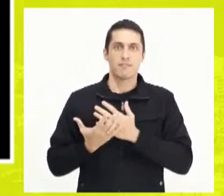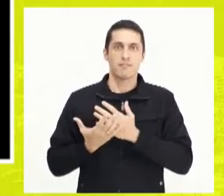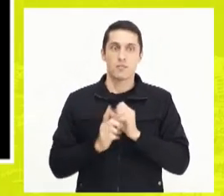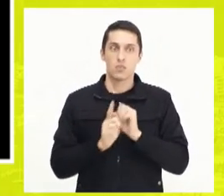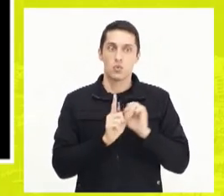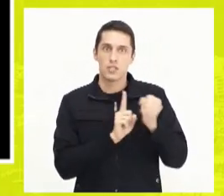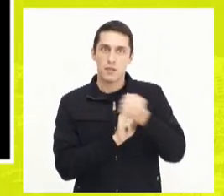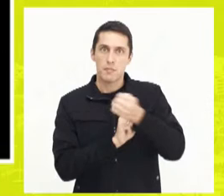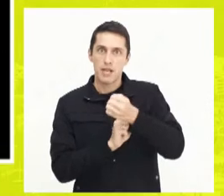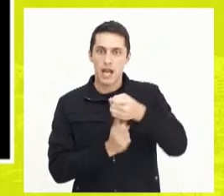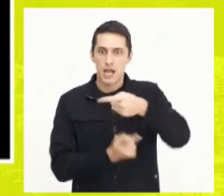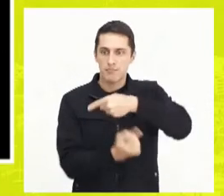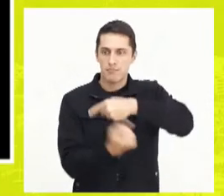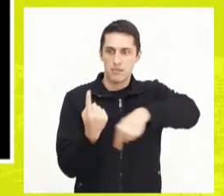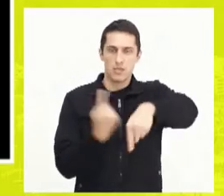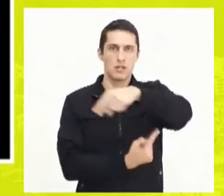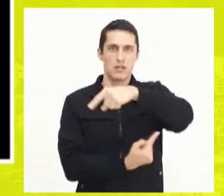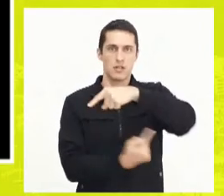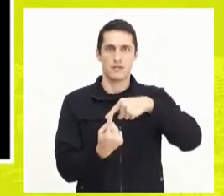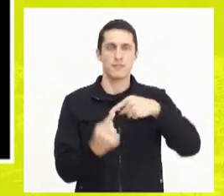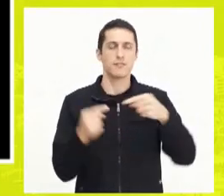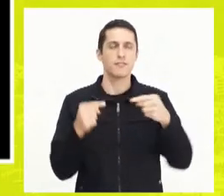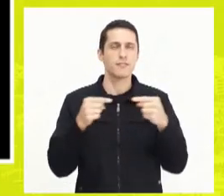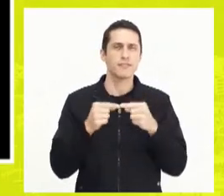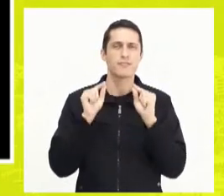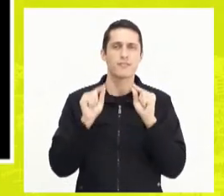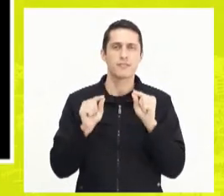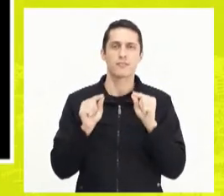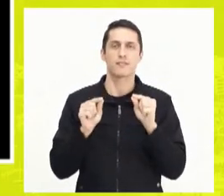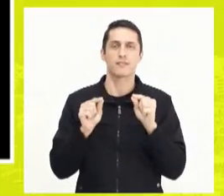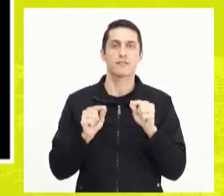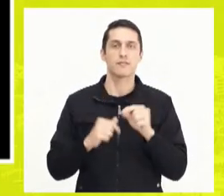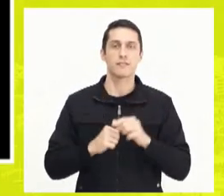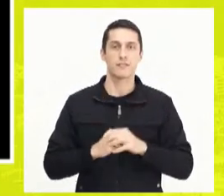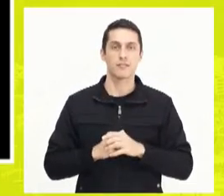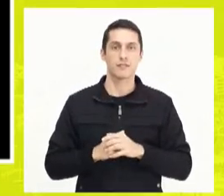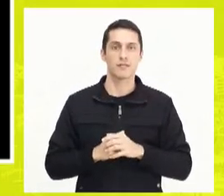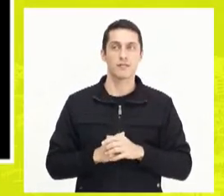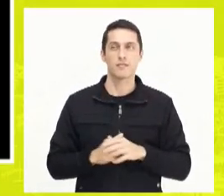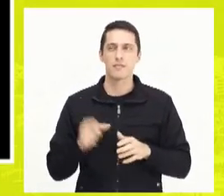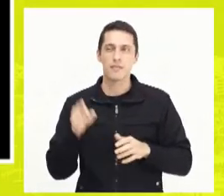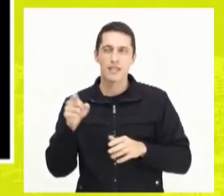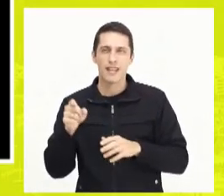affection sociability you know the emotional